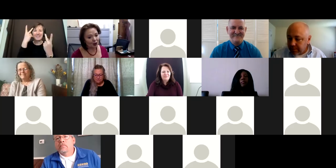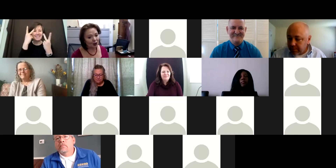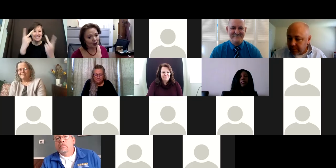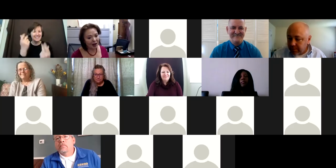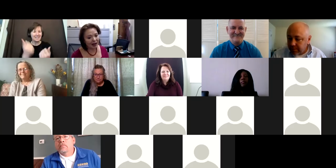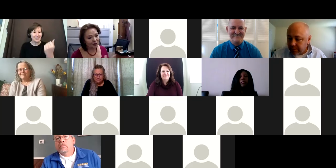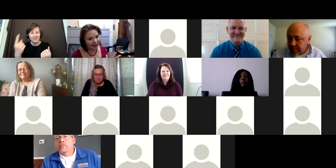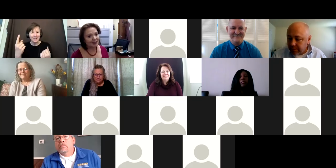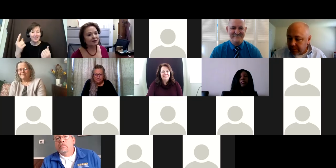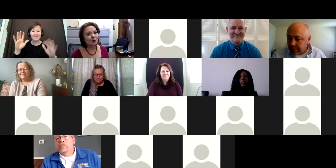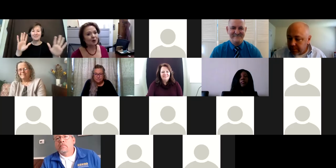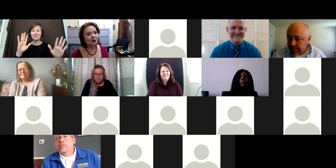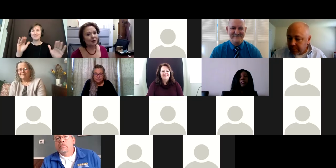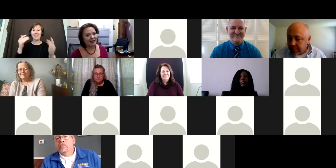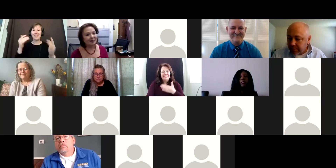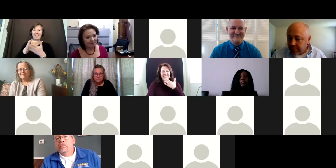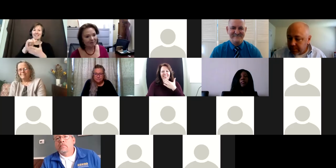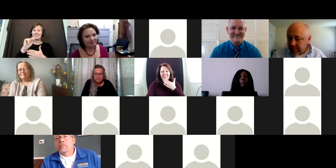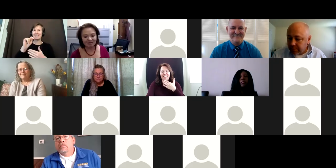you so much. That's it for me.